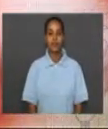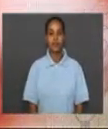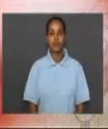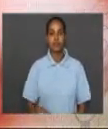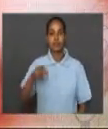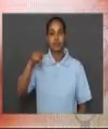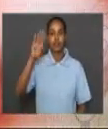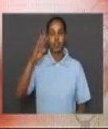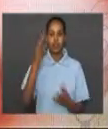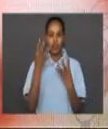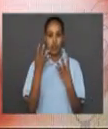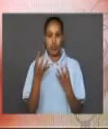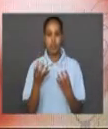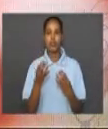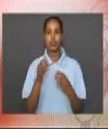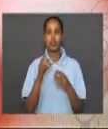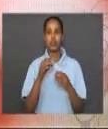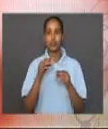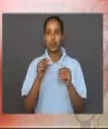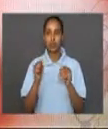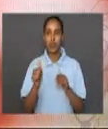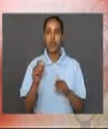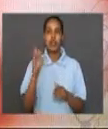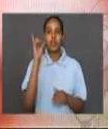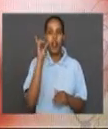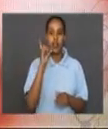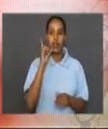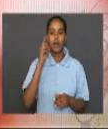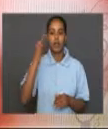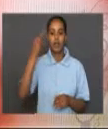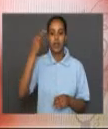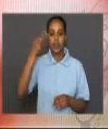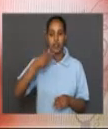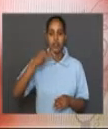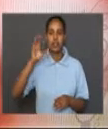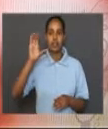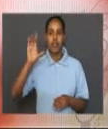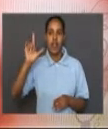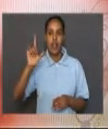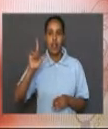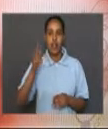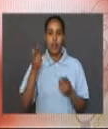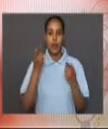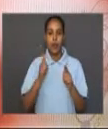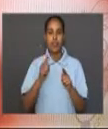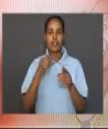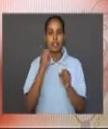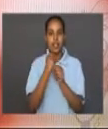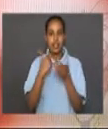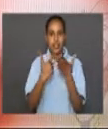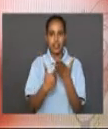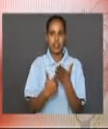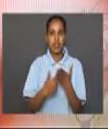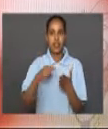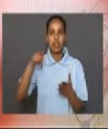The main ore of lead is galena, which is a black, shiny, and